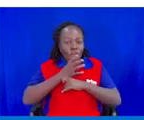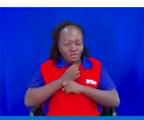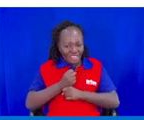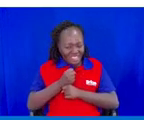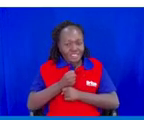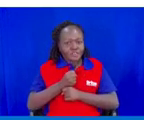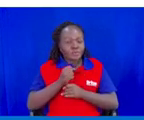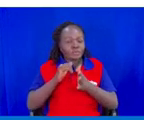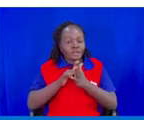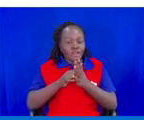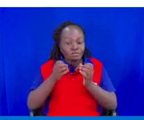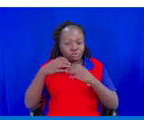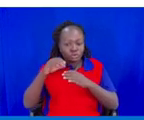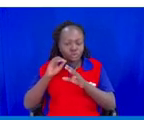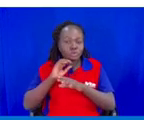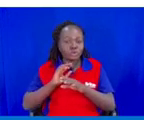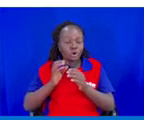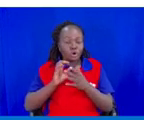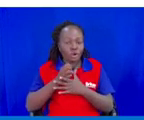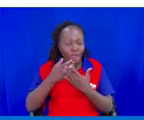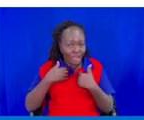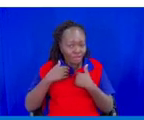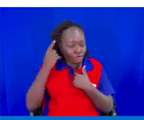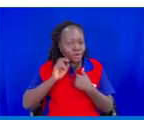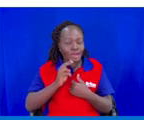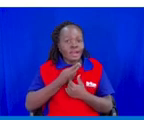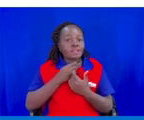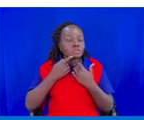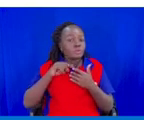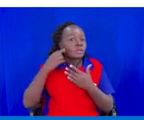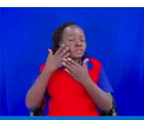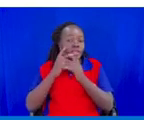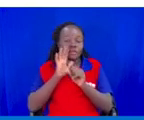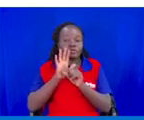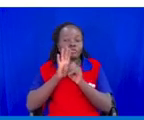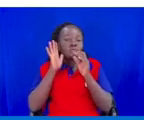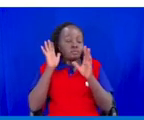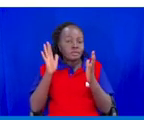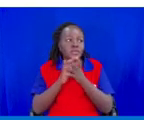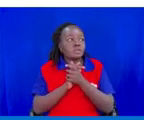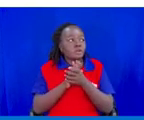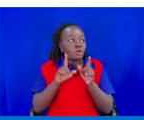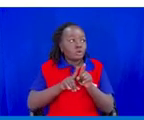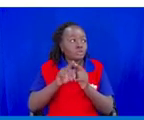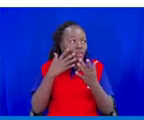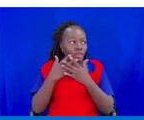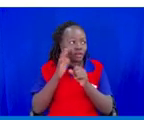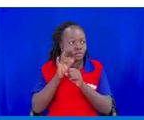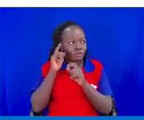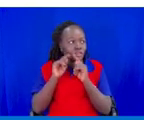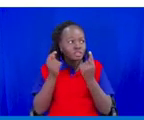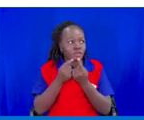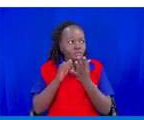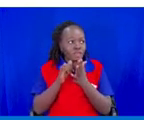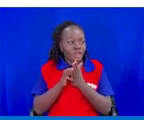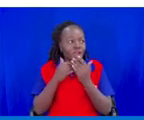have bestowed on us as unit holders. And we are grateful for that support. We're also grateful for the team that we have at Britam Asset Managers